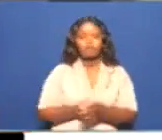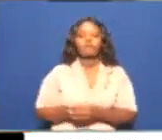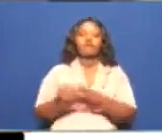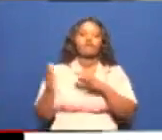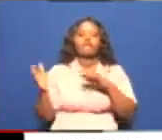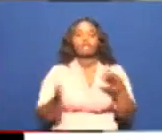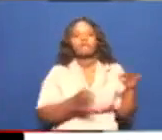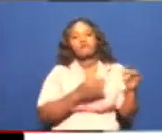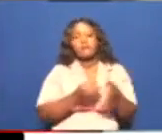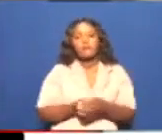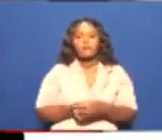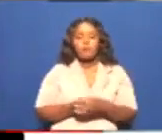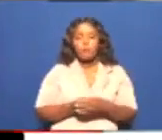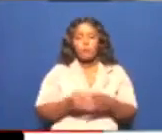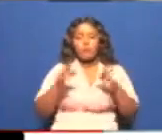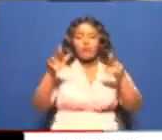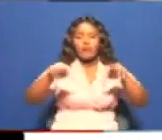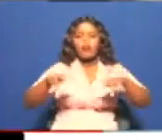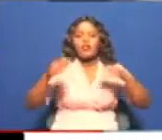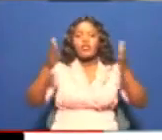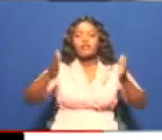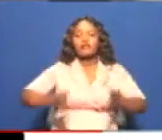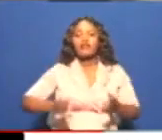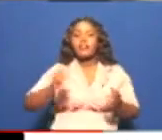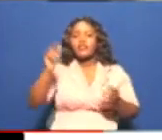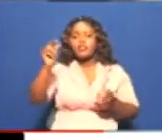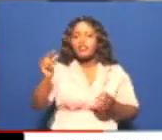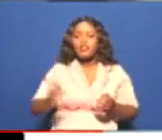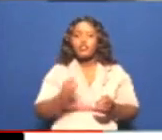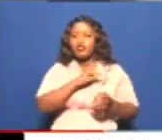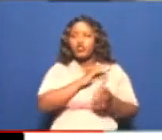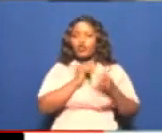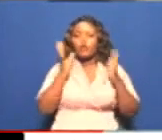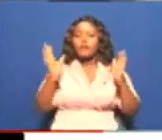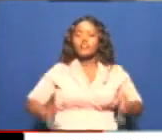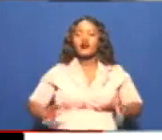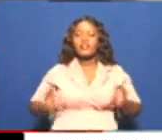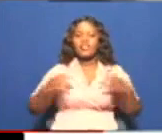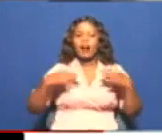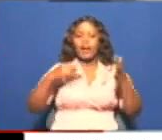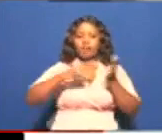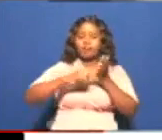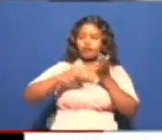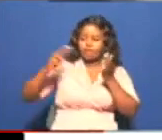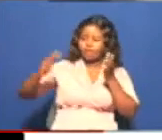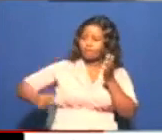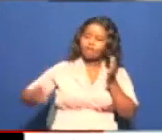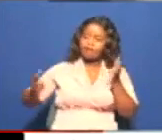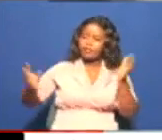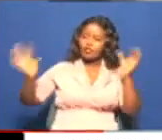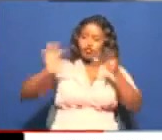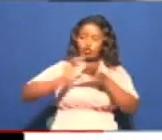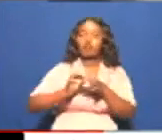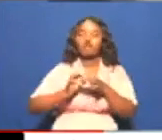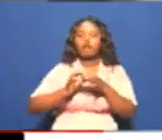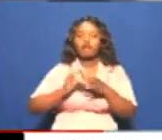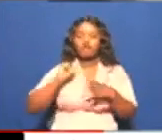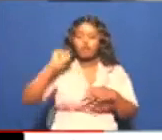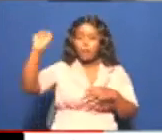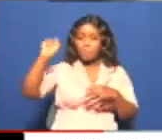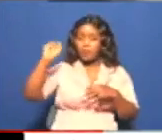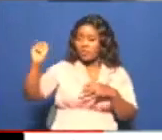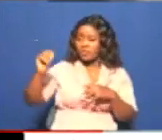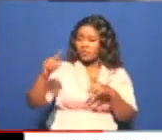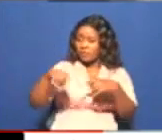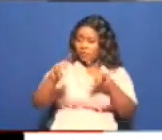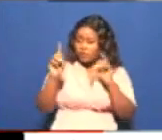Regional Commissioner George Natembeya has quit to join politics. Natembeya becomes the first high-ranking public servant to resign